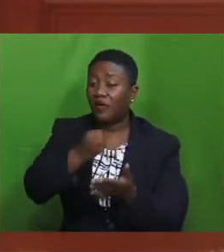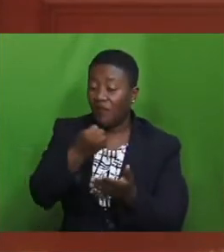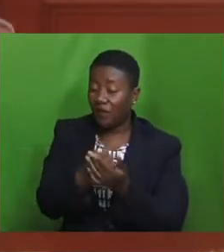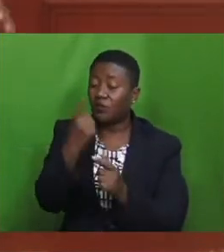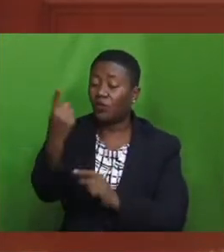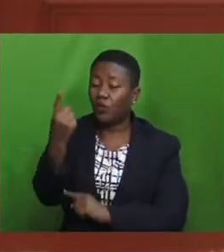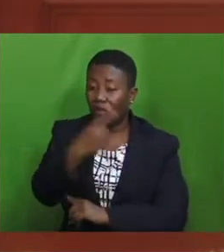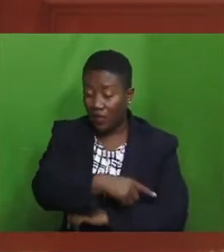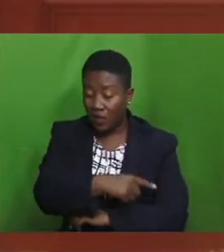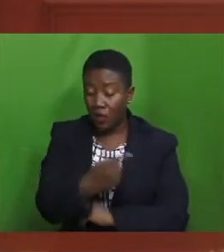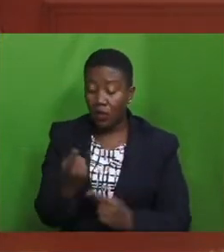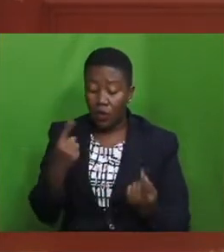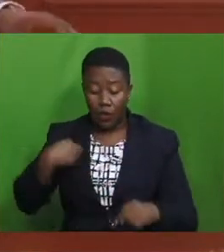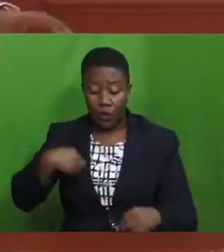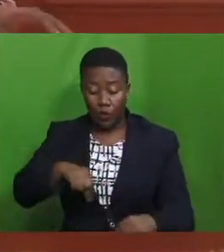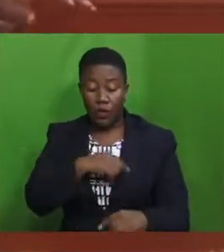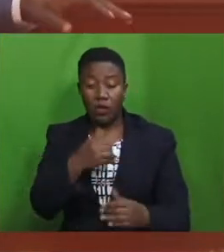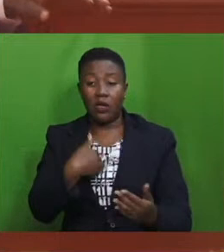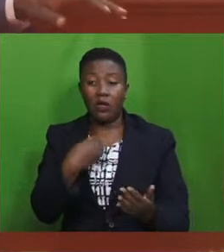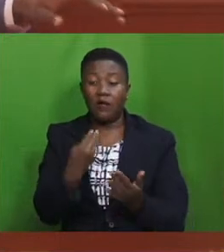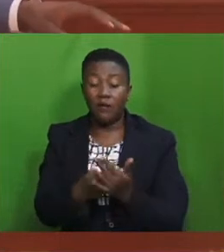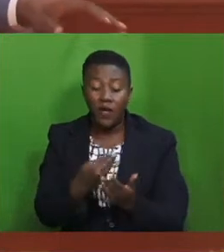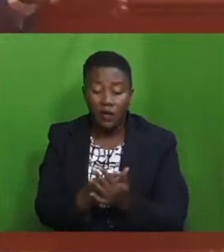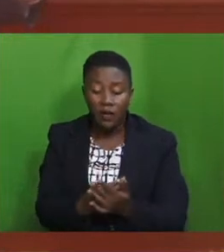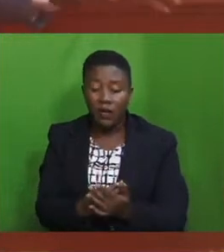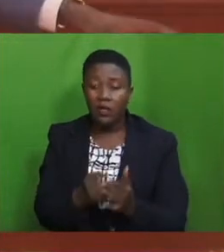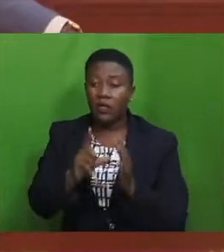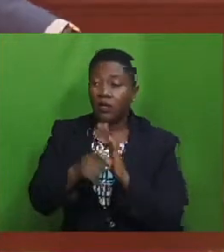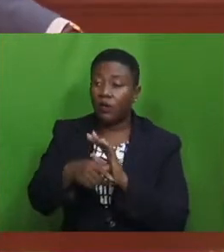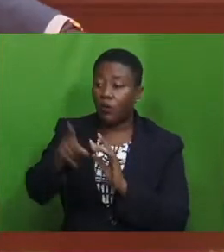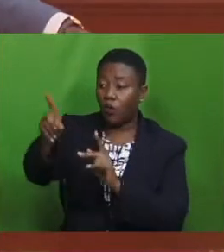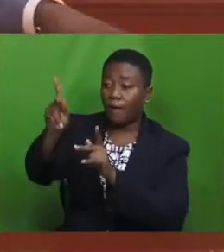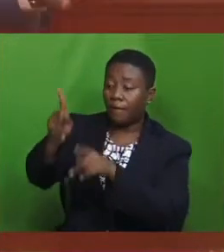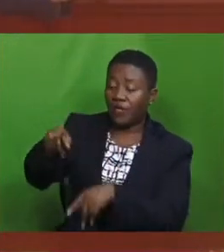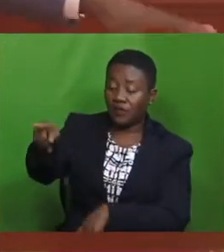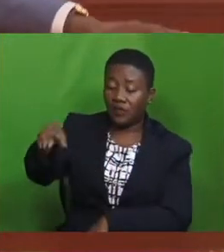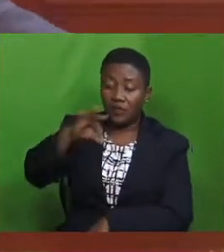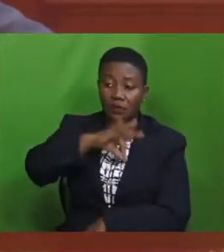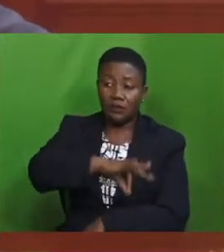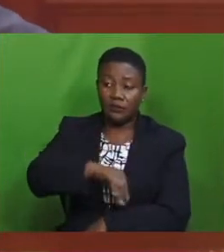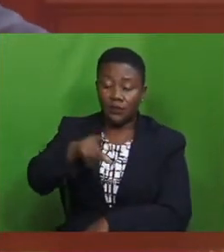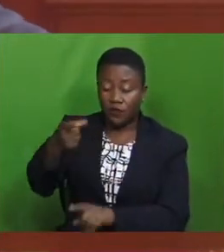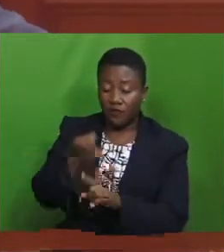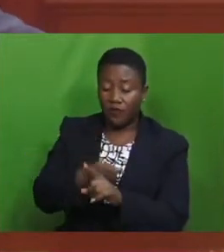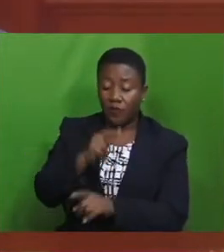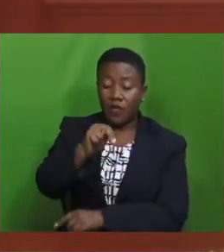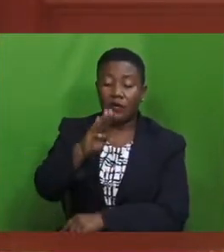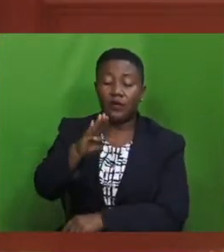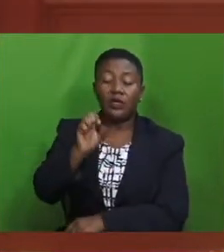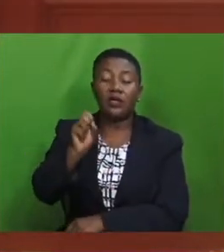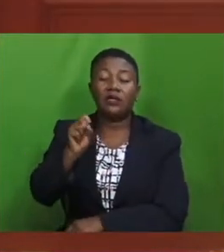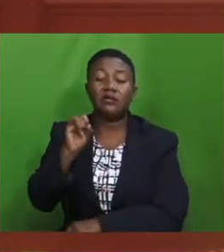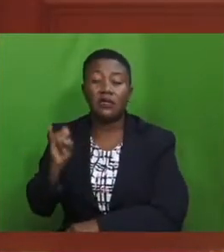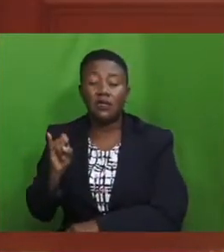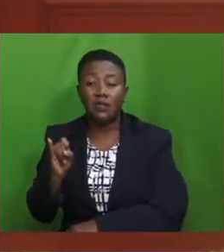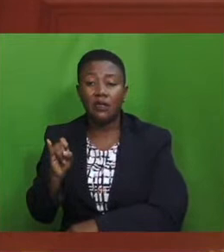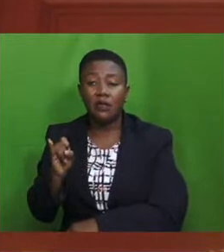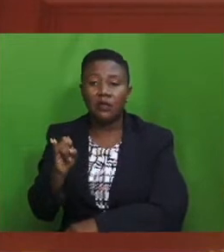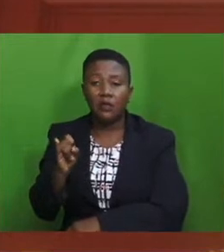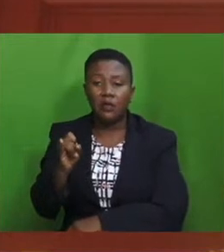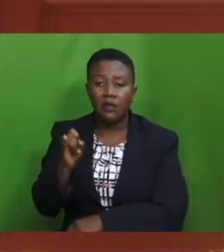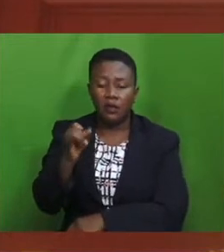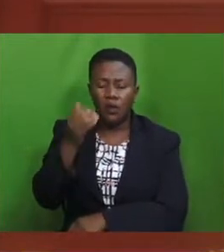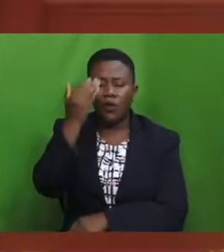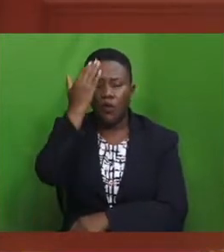money and a particular business person have benefited from NBSSI, why won't you give the other money from